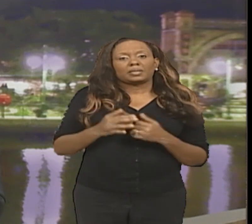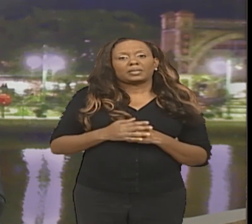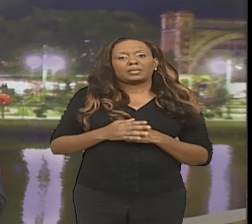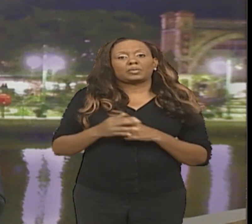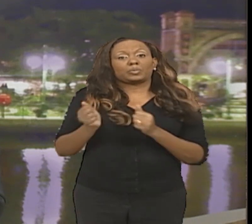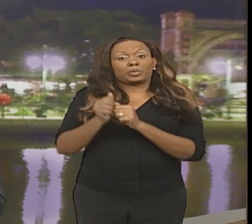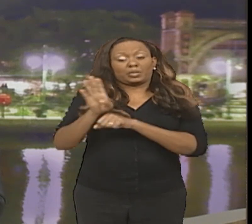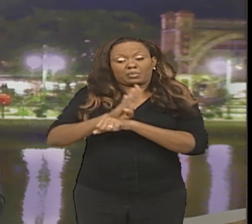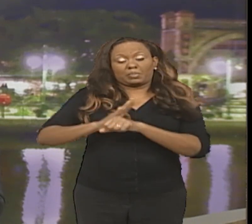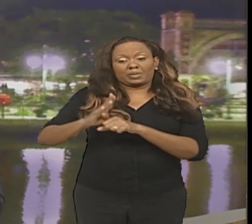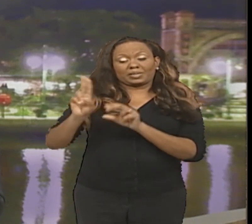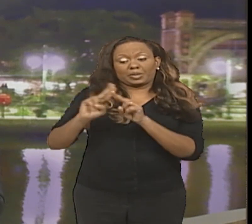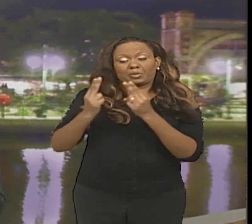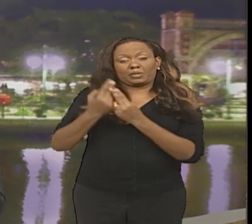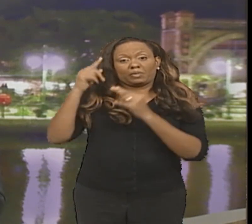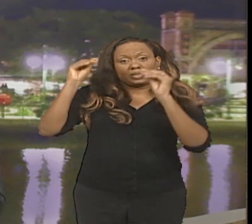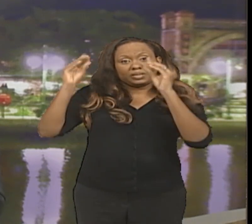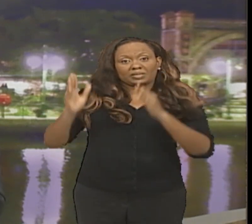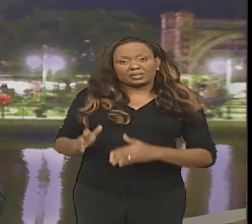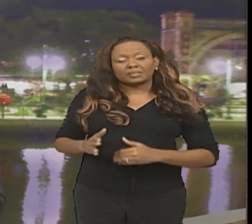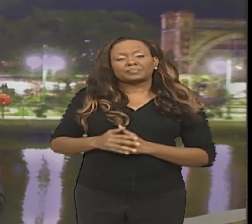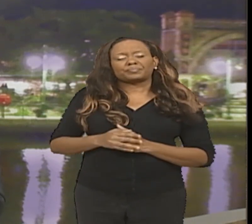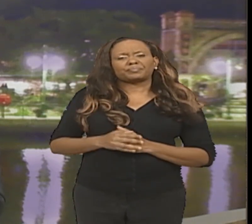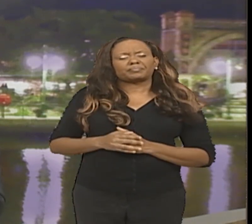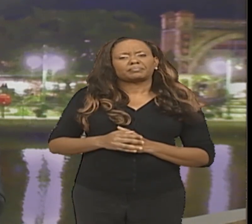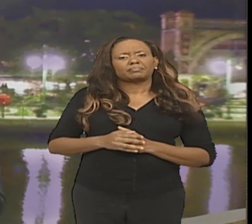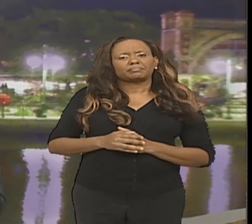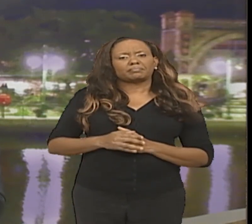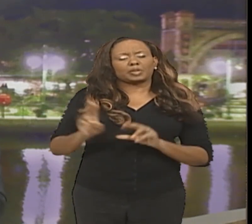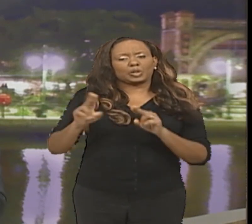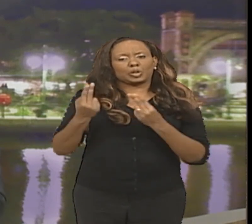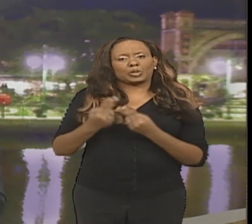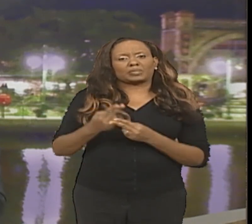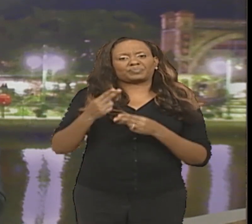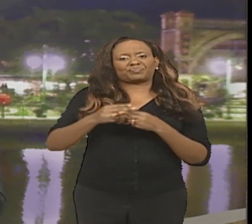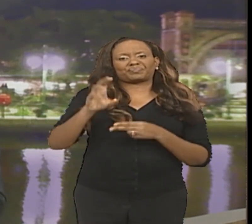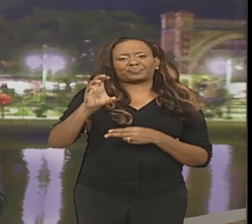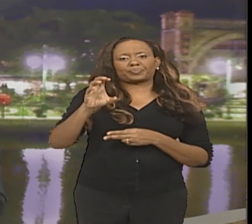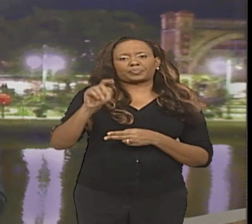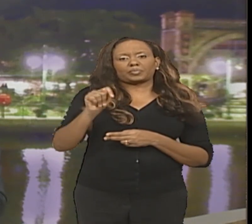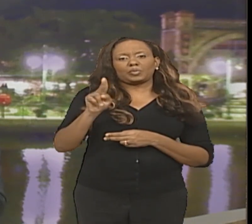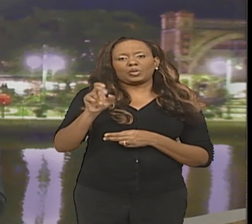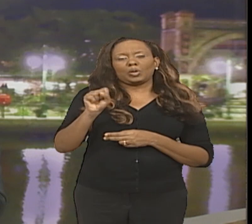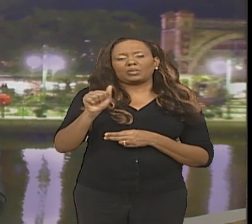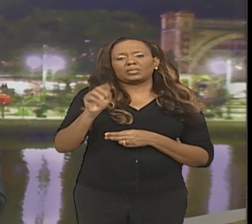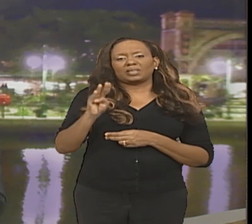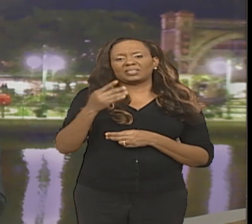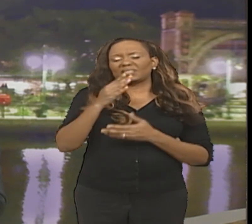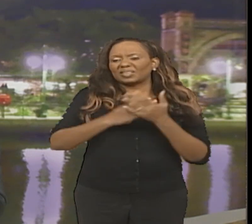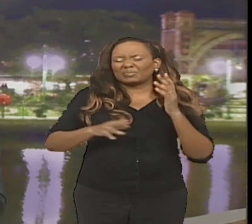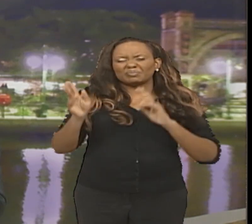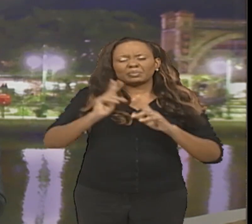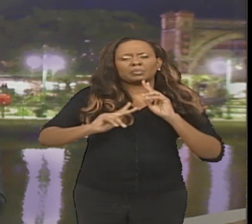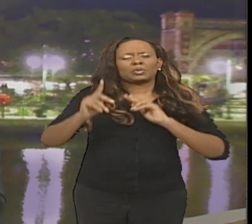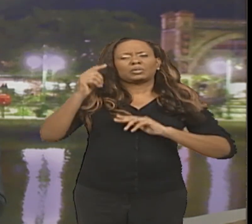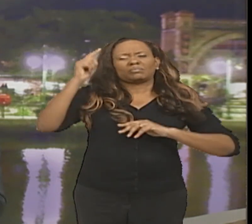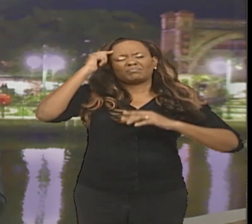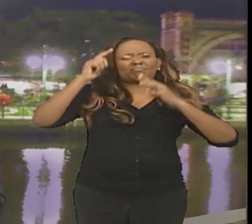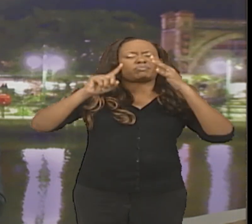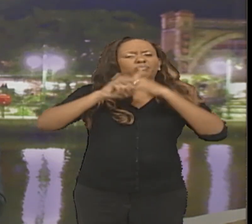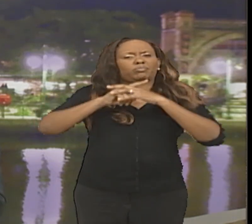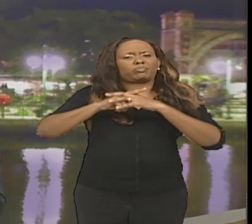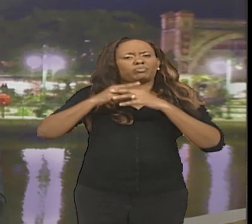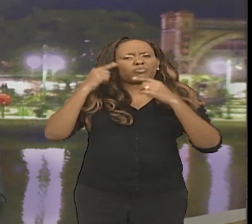said CITUSAB was responding to concerns brought to its attention by its member units. He highlighted matters affecting the Prison